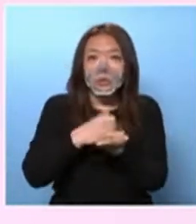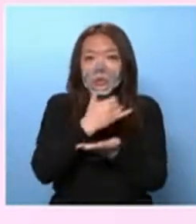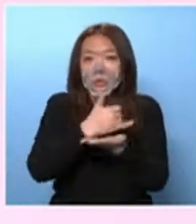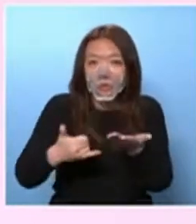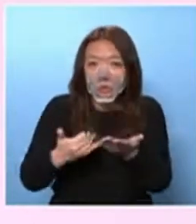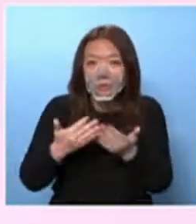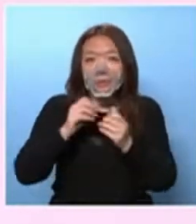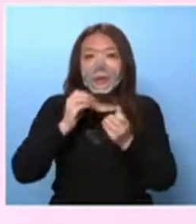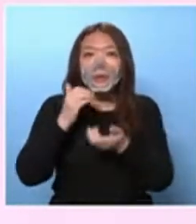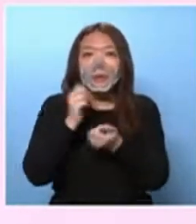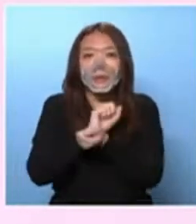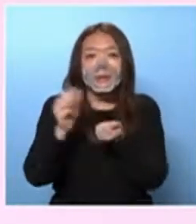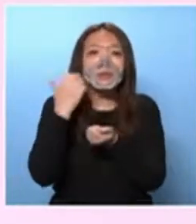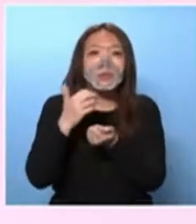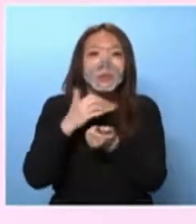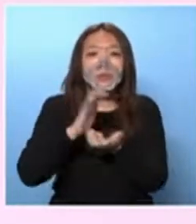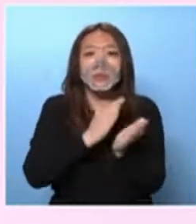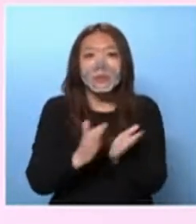coming 4 years.